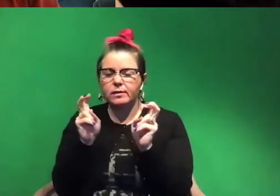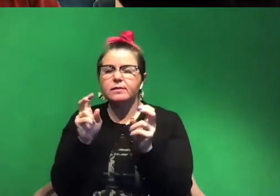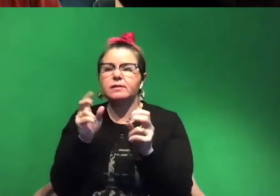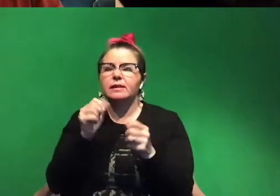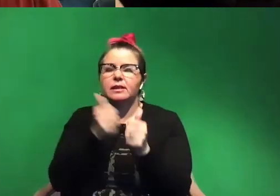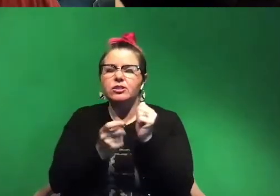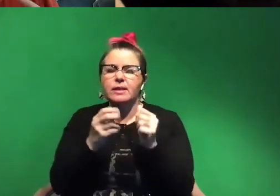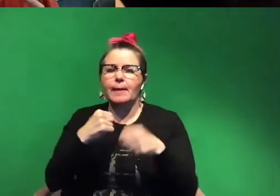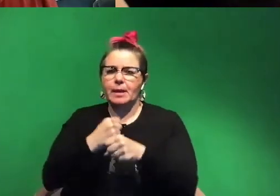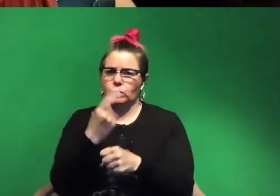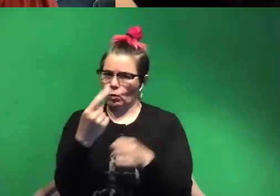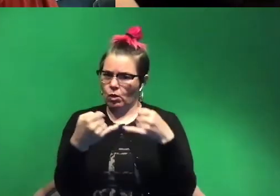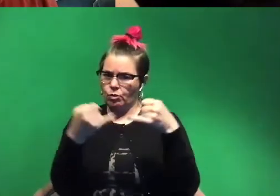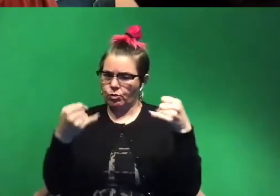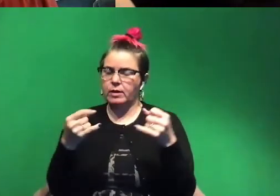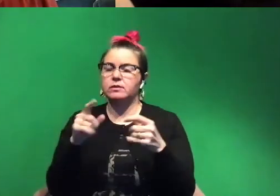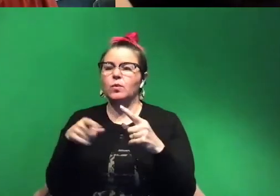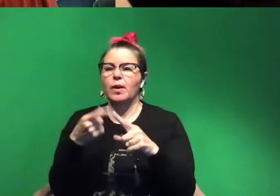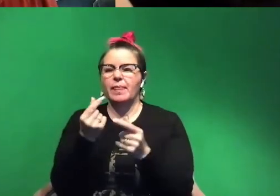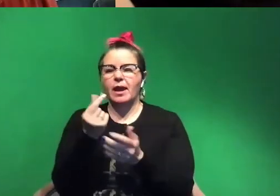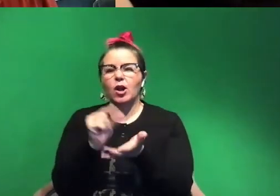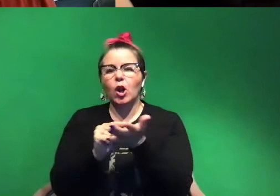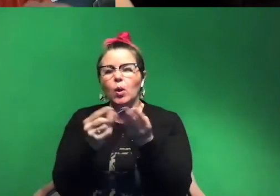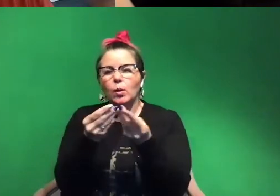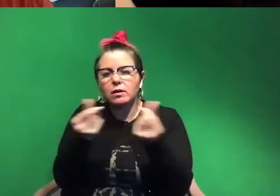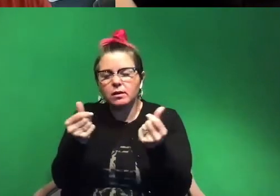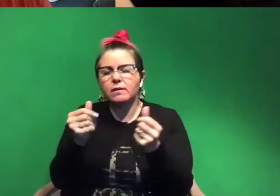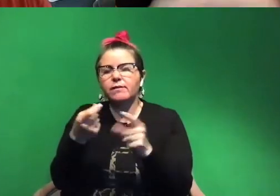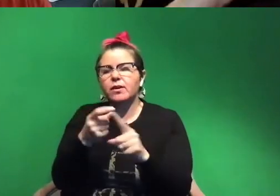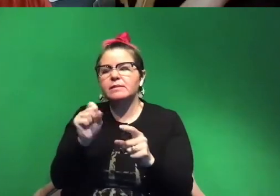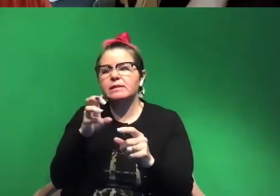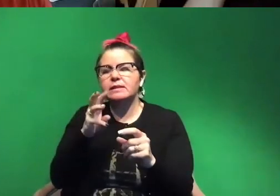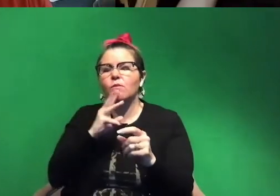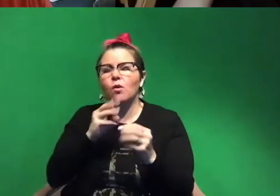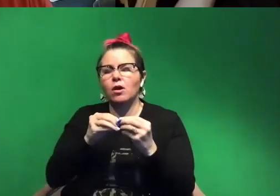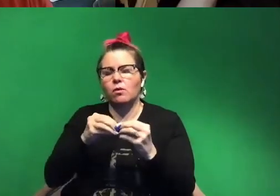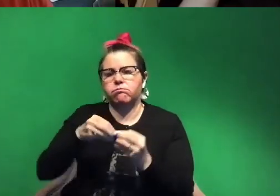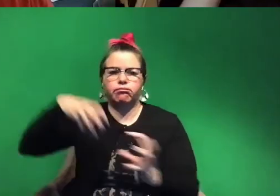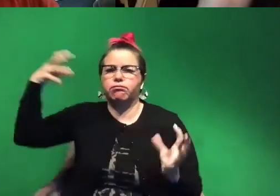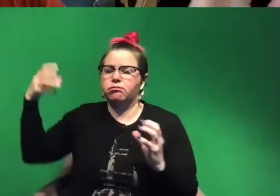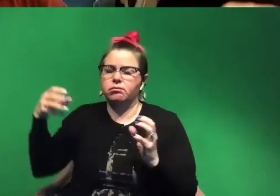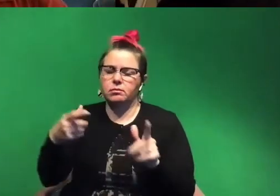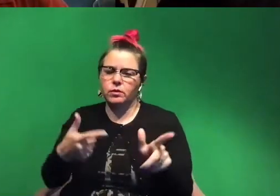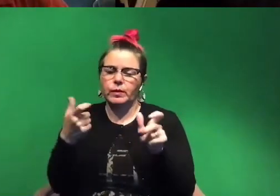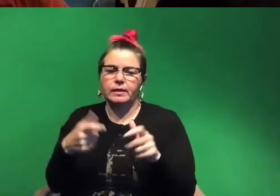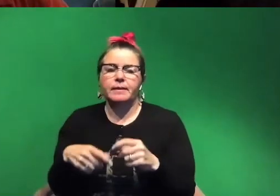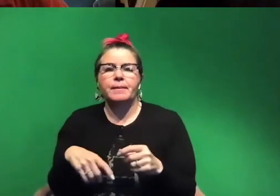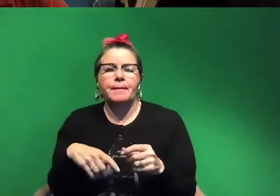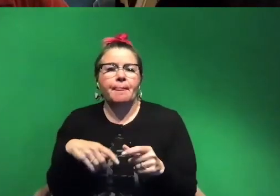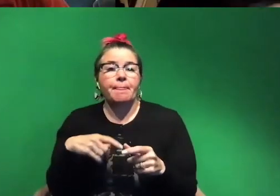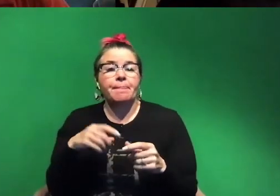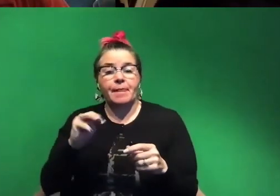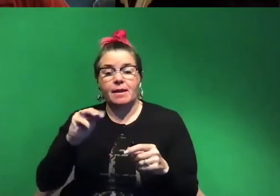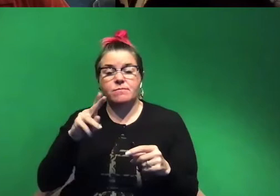one thread. And when the glue is dissolved by the seawater, they completely unravel very quickly. And when the